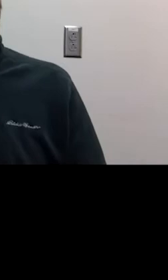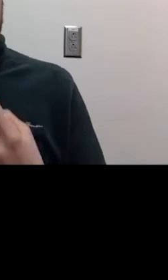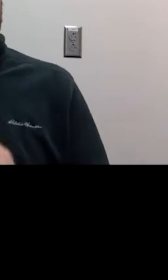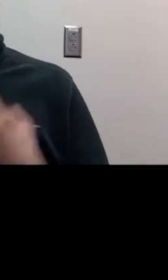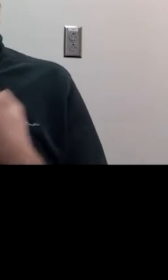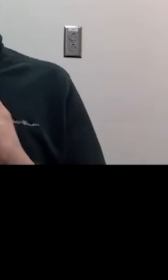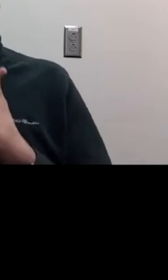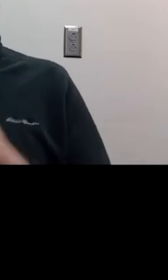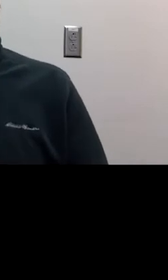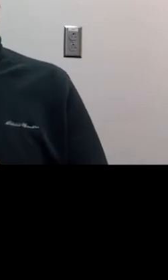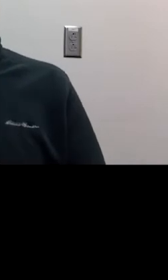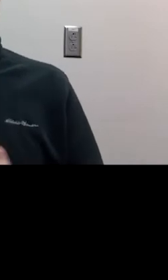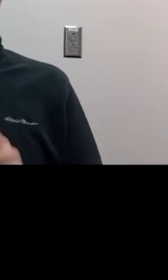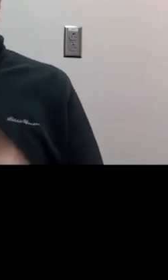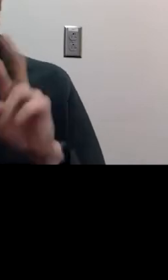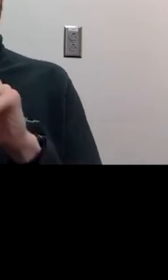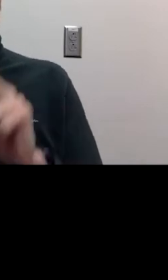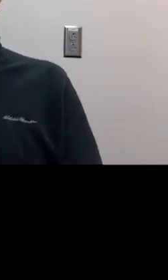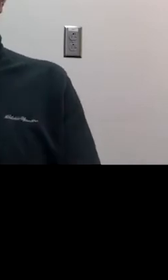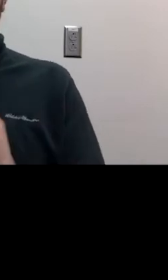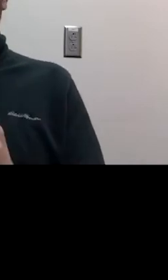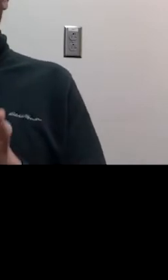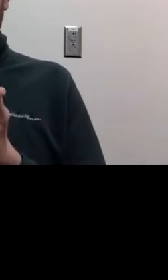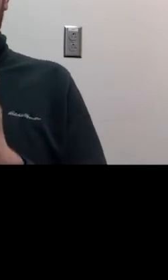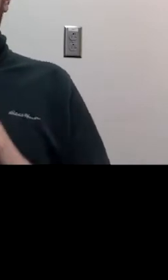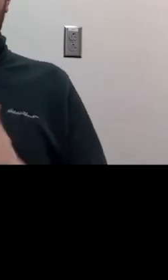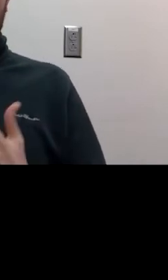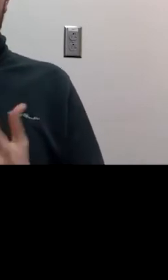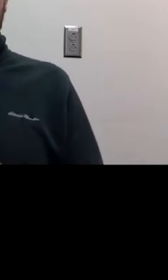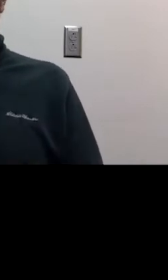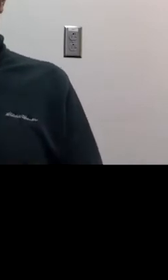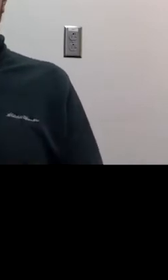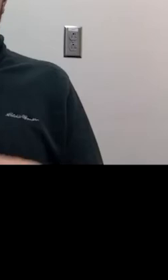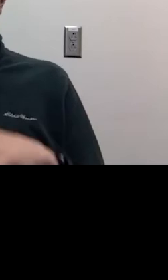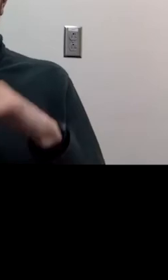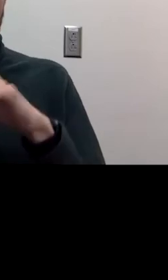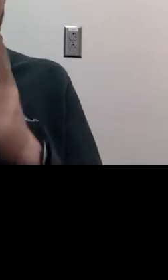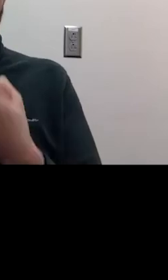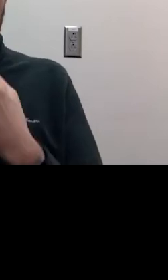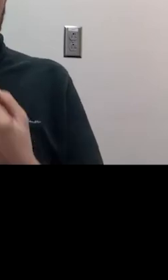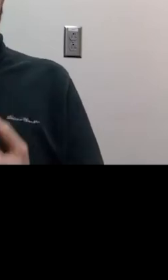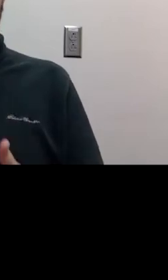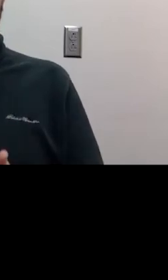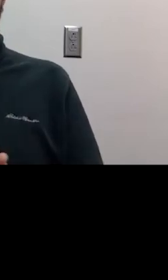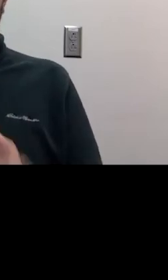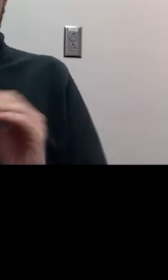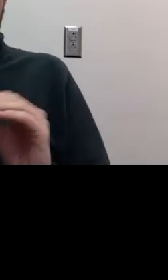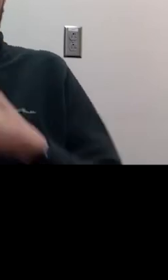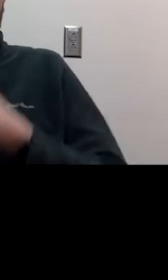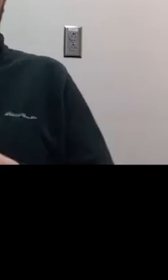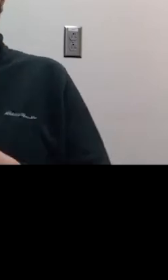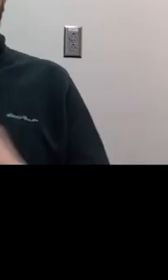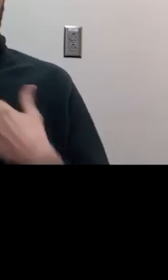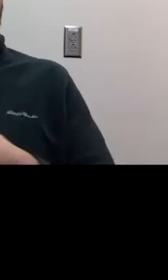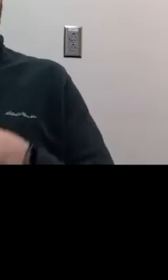An issue is people not coming in for treatment to begin with because there's a lack of trust in the healthcare system. A really